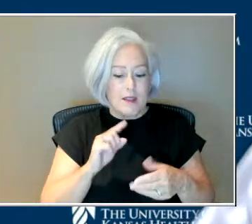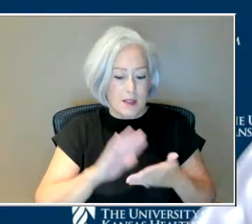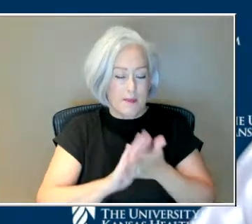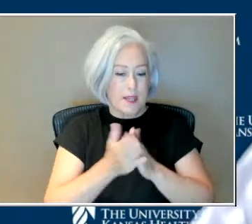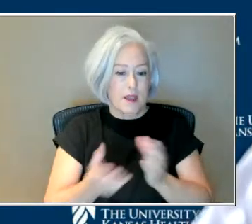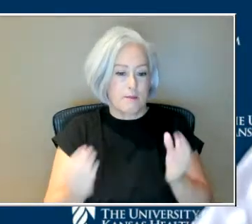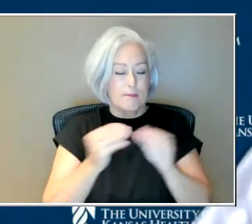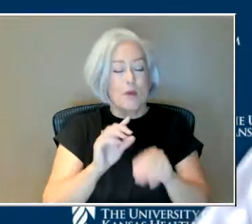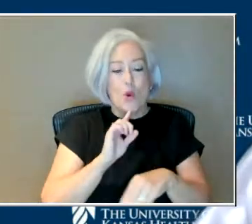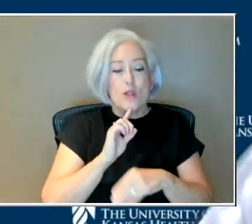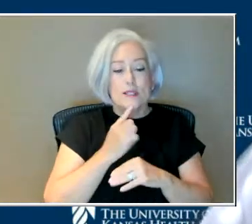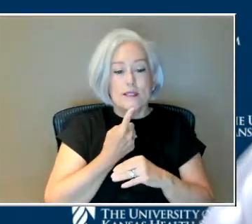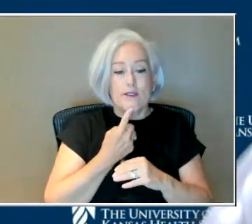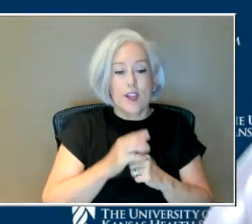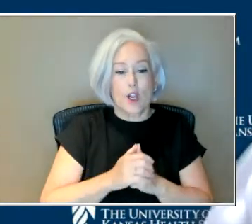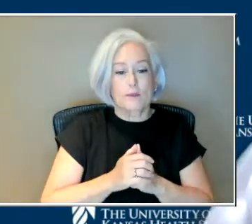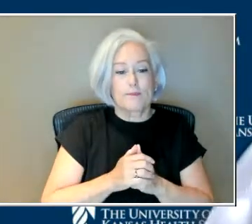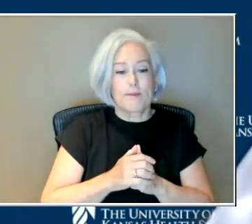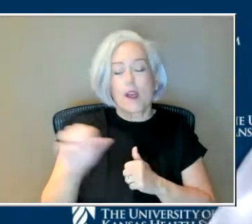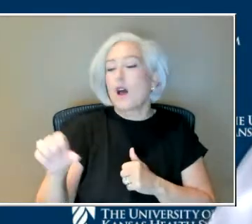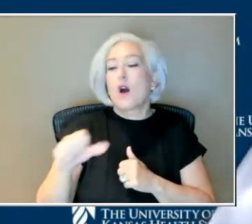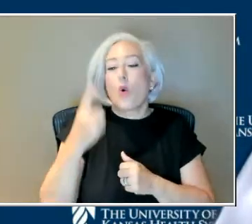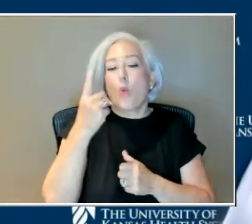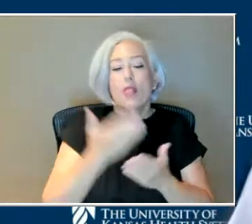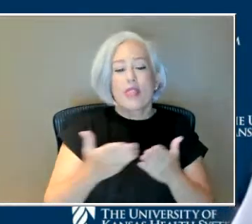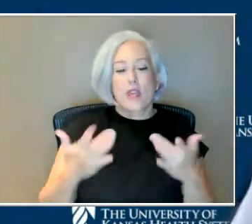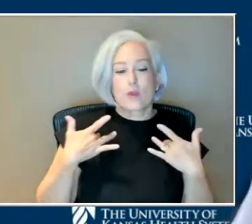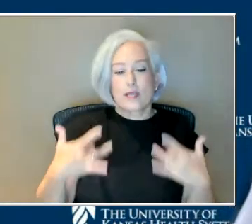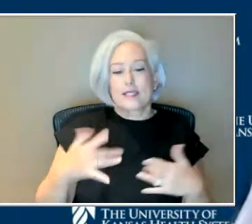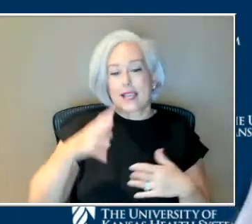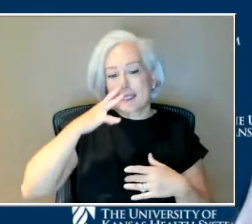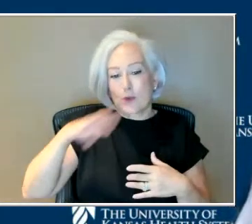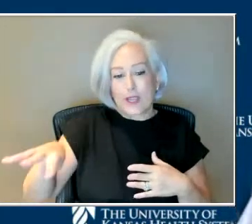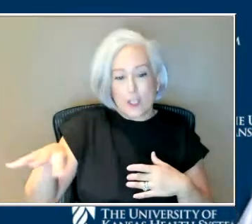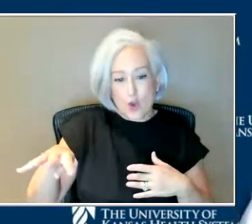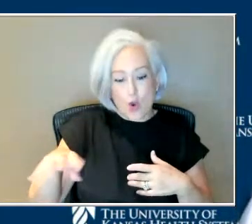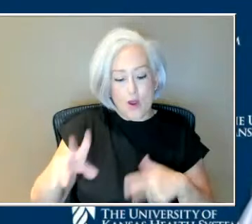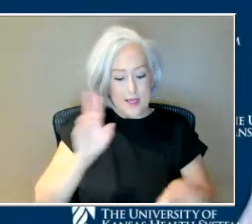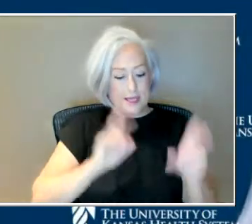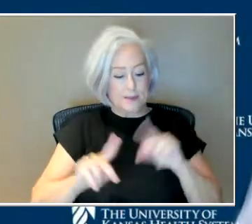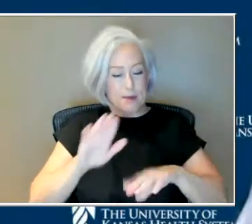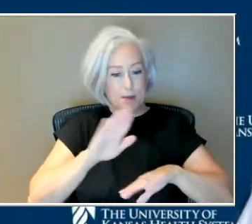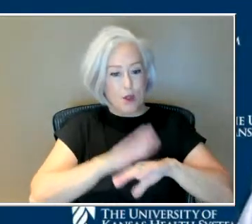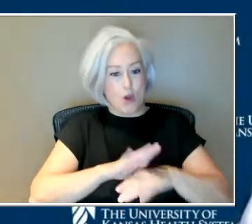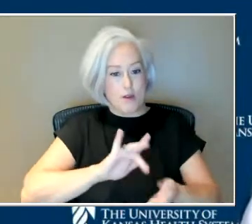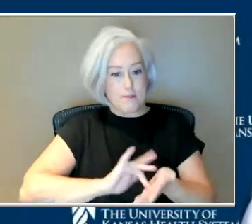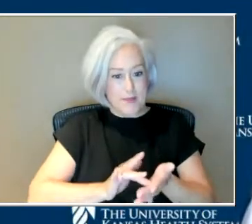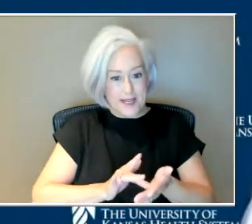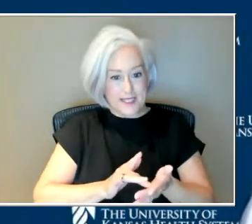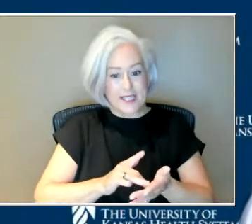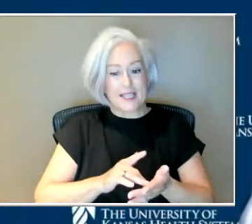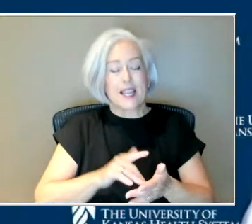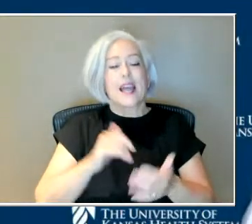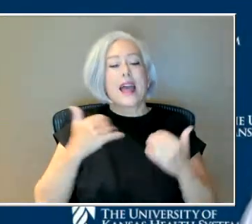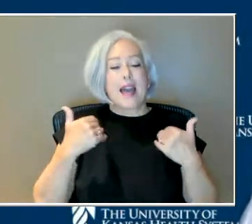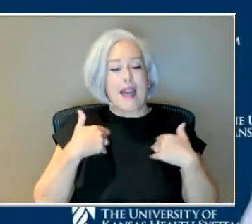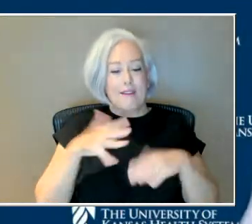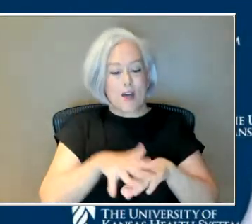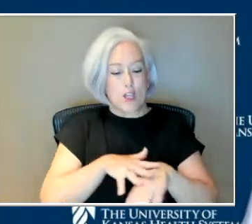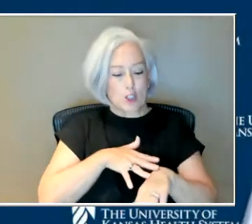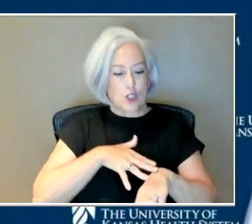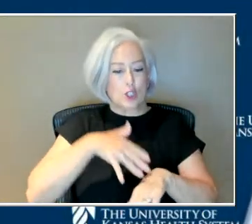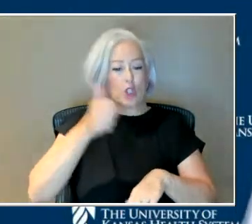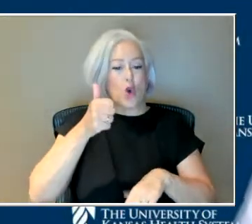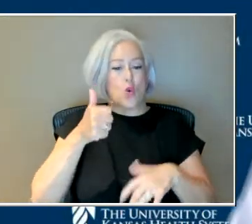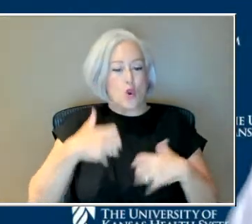event. One thing we ignore is that people with these conditions and on these medications, they have a delayed recovery. Like you talk about, okay, how long does it take somebody to